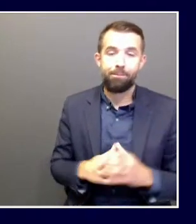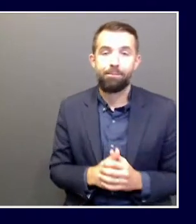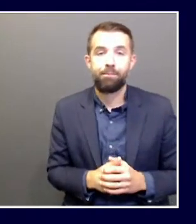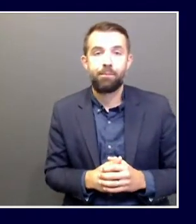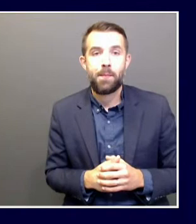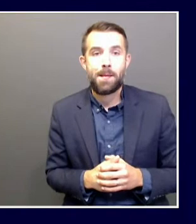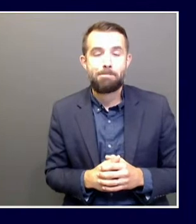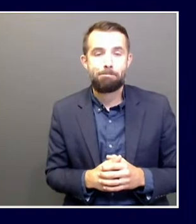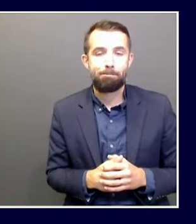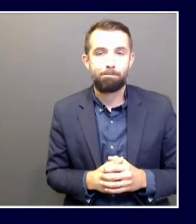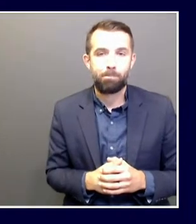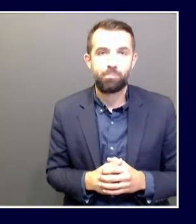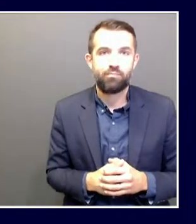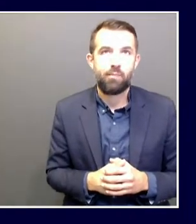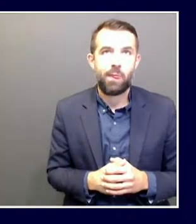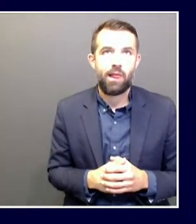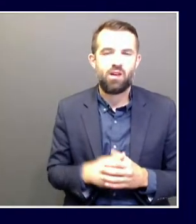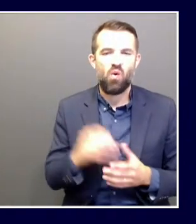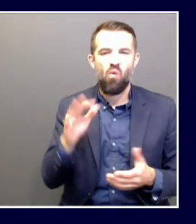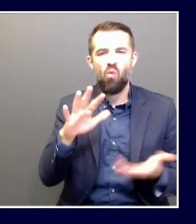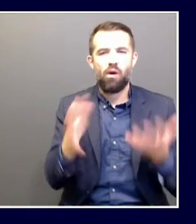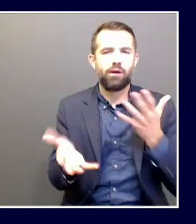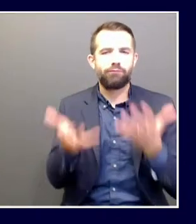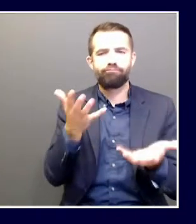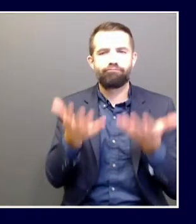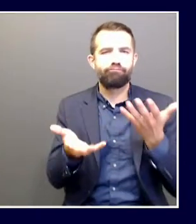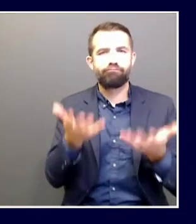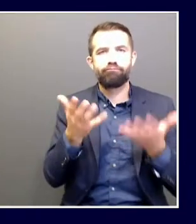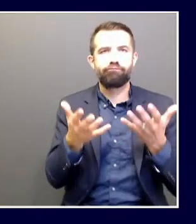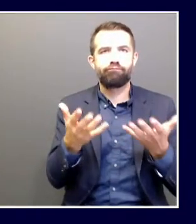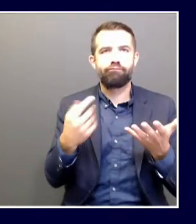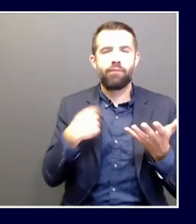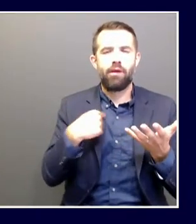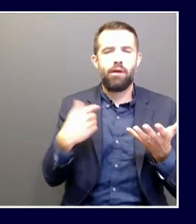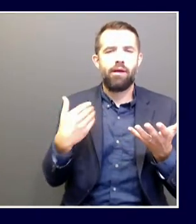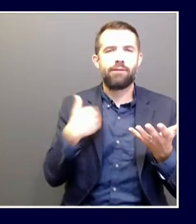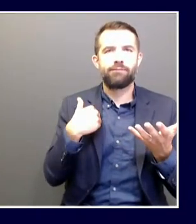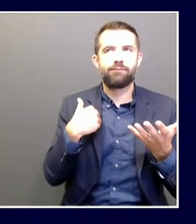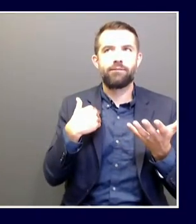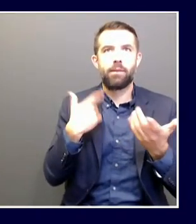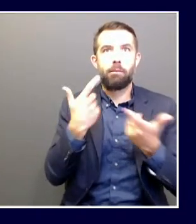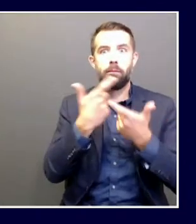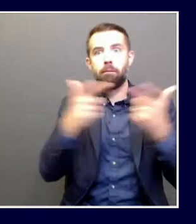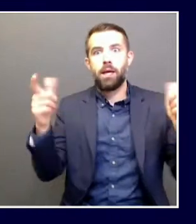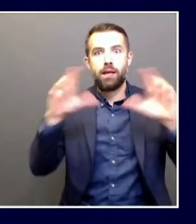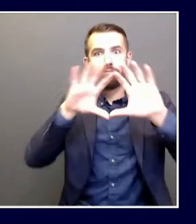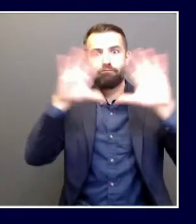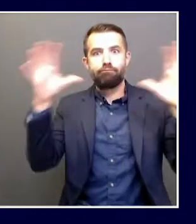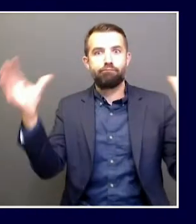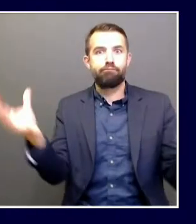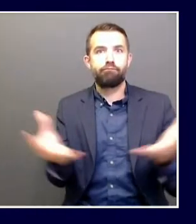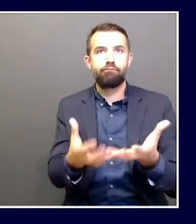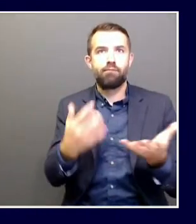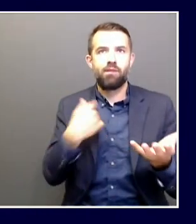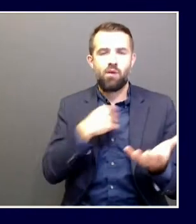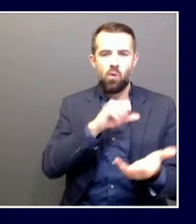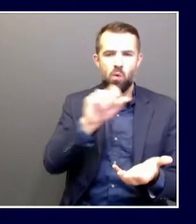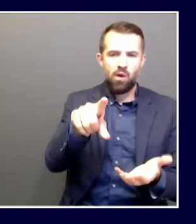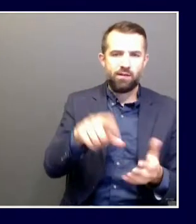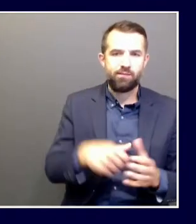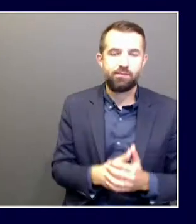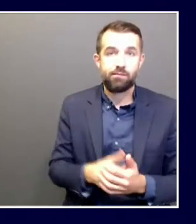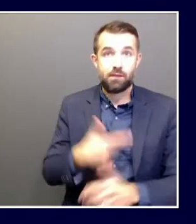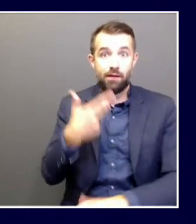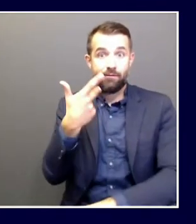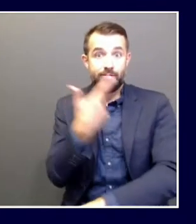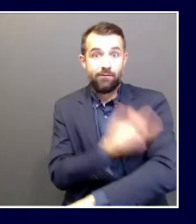So just sort of broadly, the immunization rate on the whole in the state is obviously high. It's